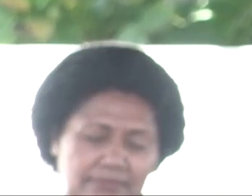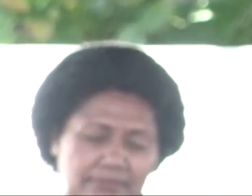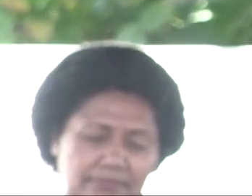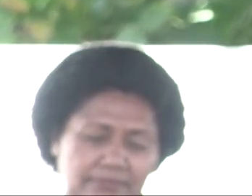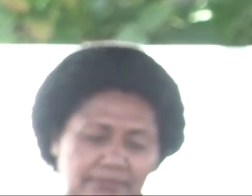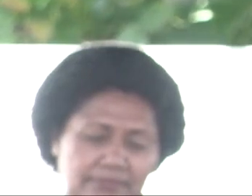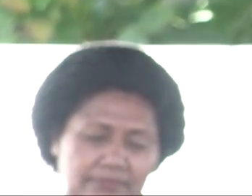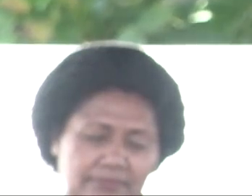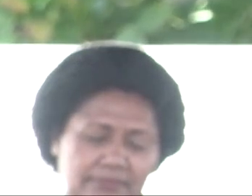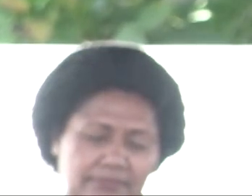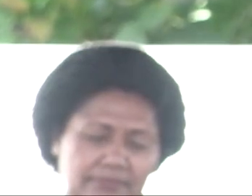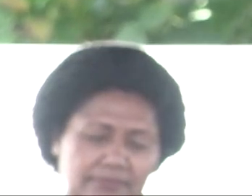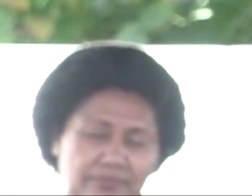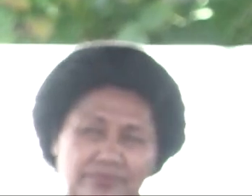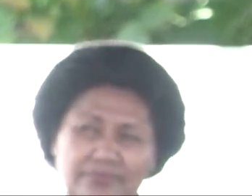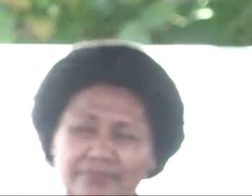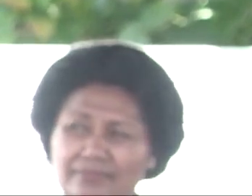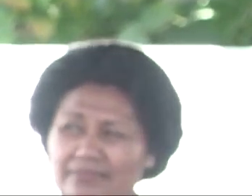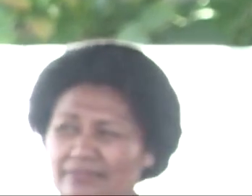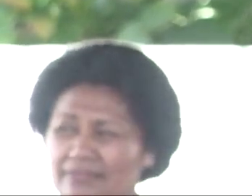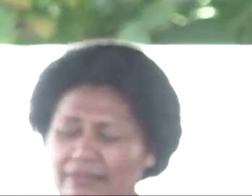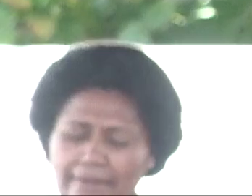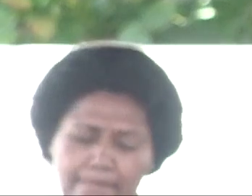aim to learn lifelong skills.